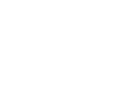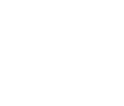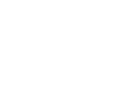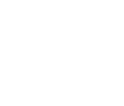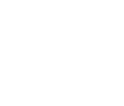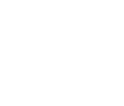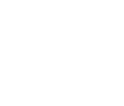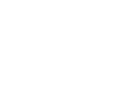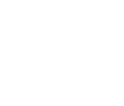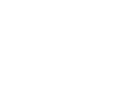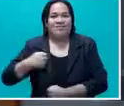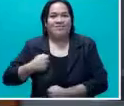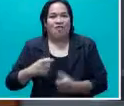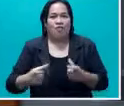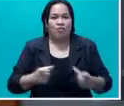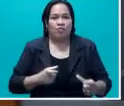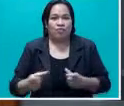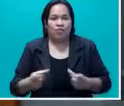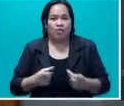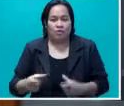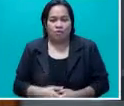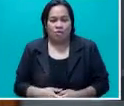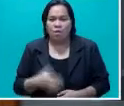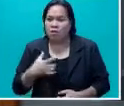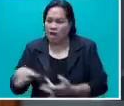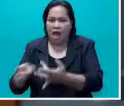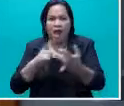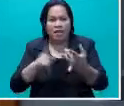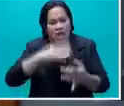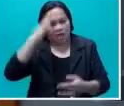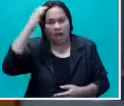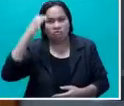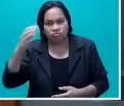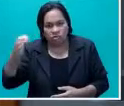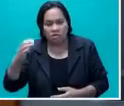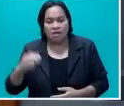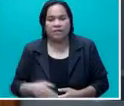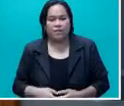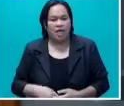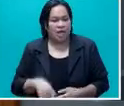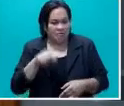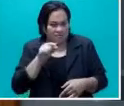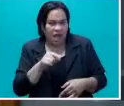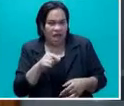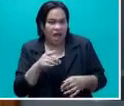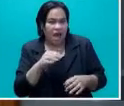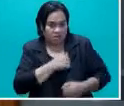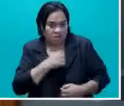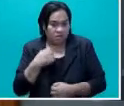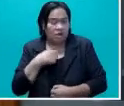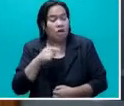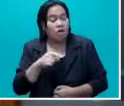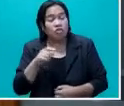a military regime, because in other jurisdictions, in other countries, this is the role of any